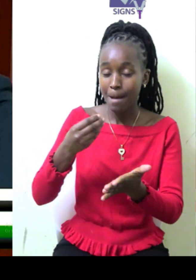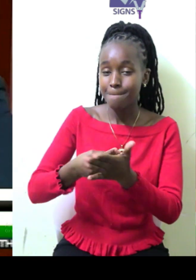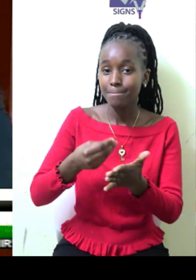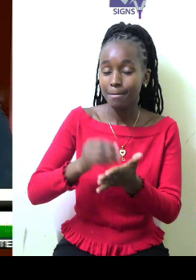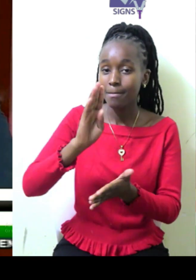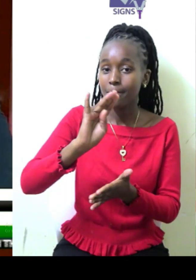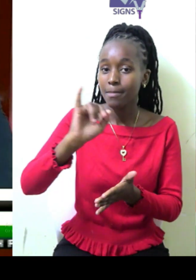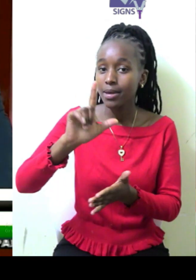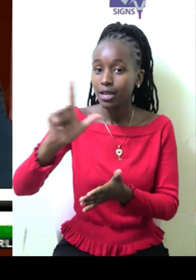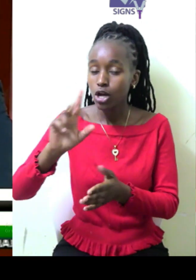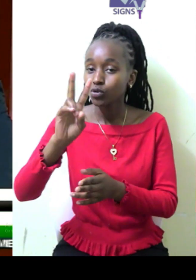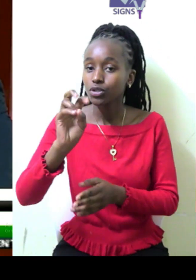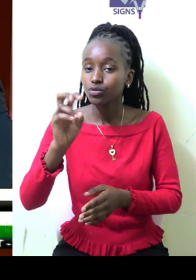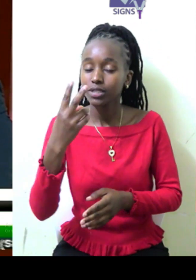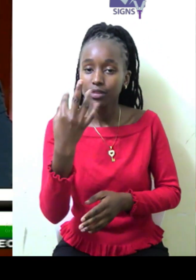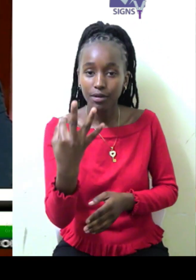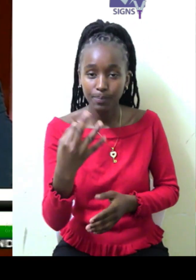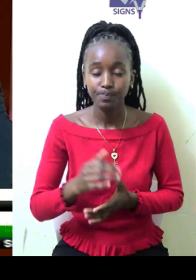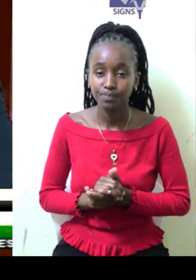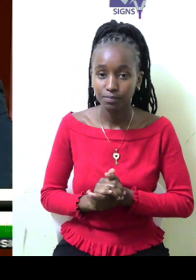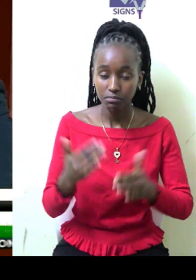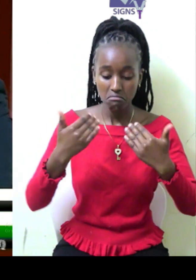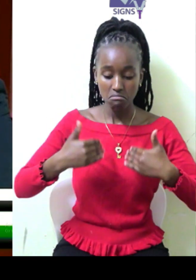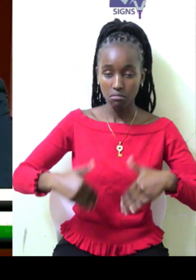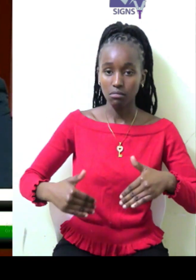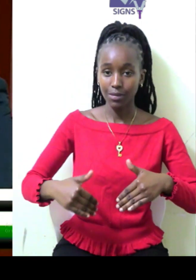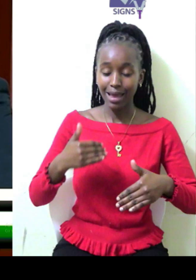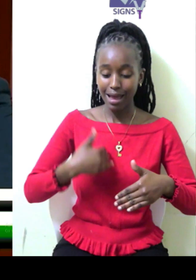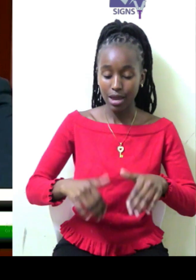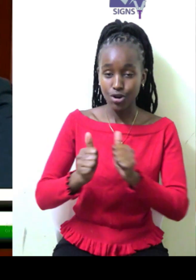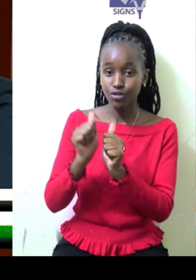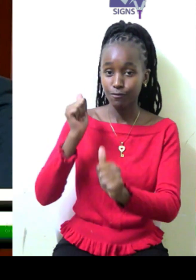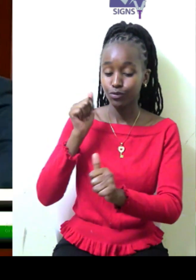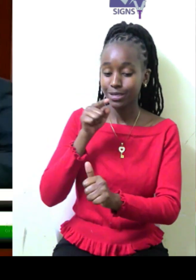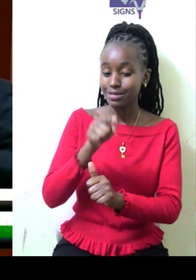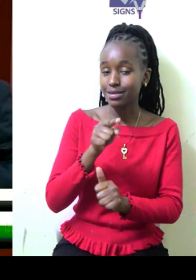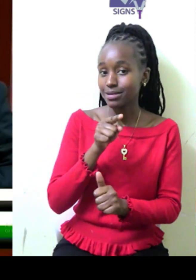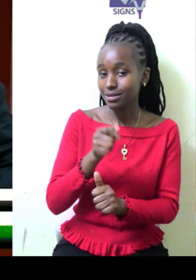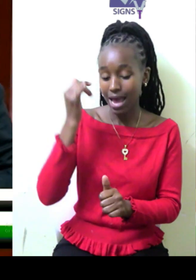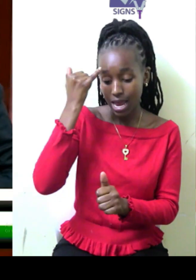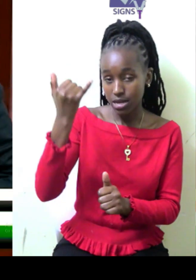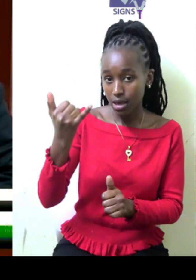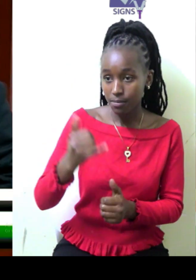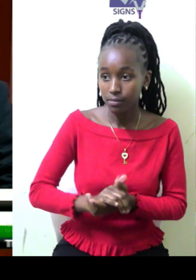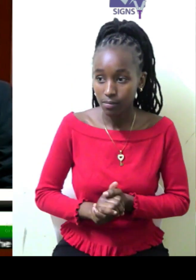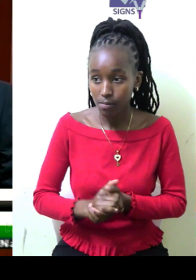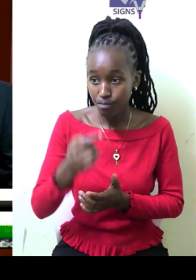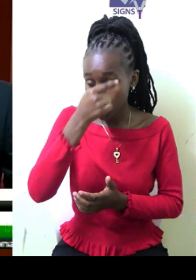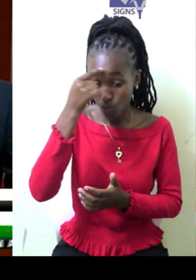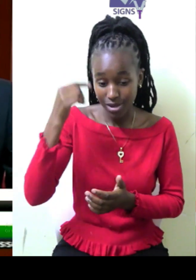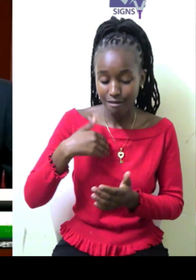2023. Mimi napinga mswada huu kwa yale yafuatayo.